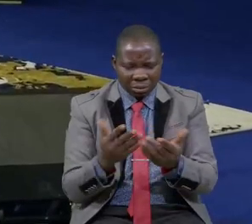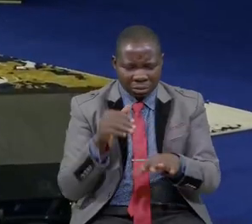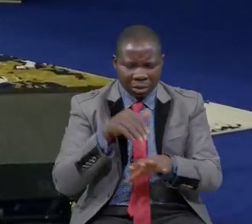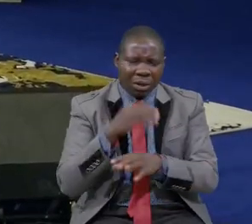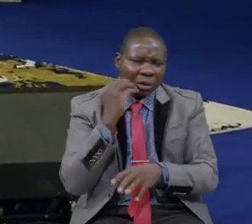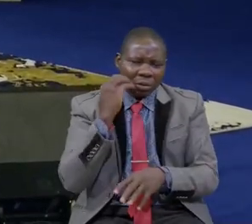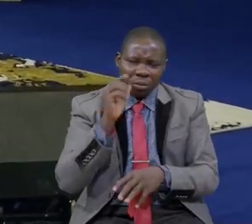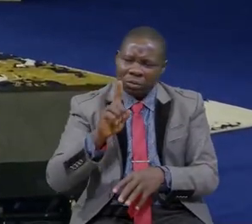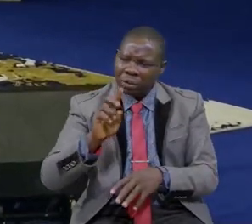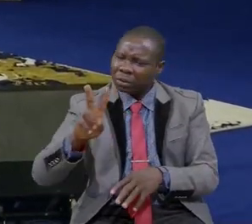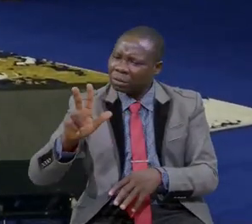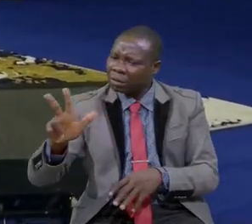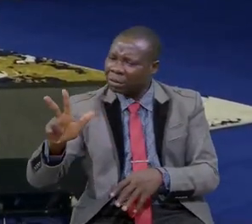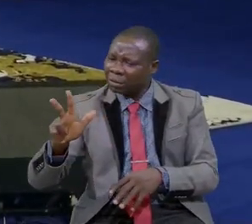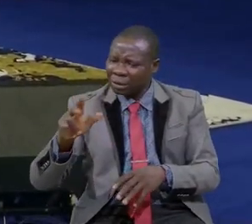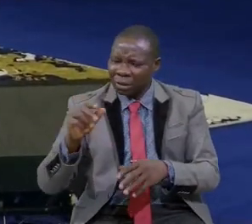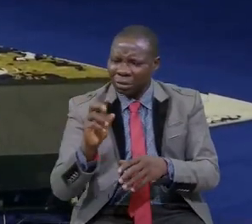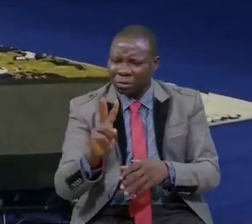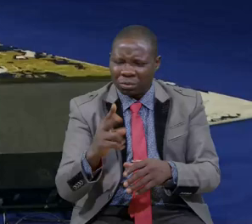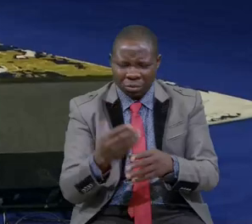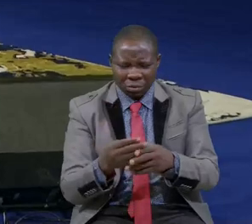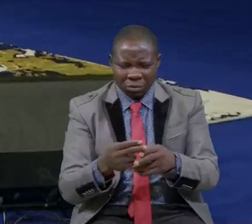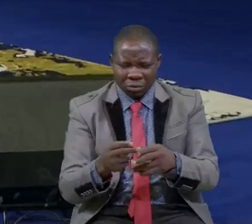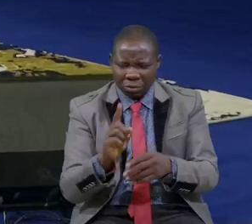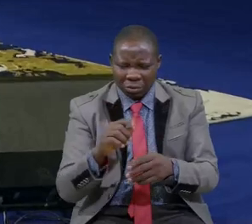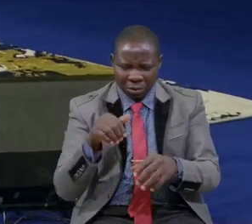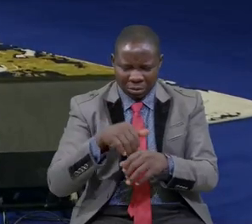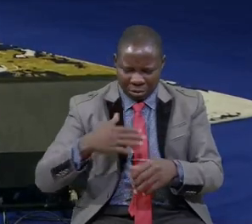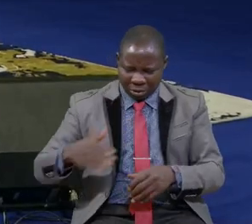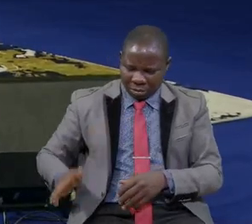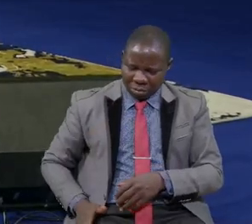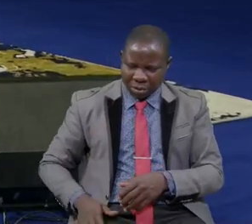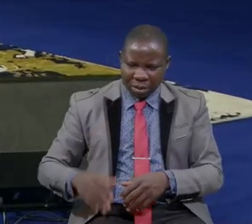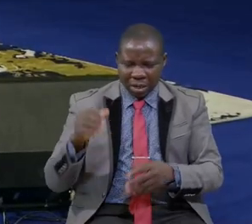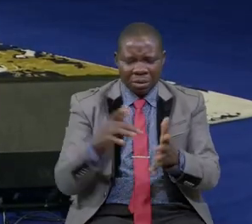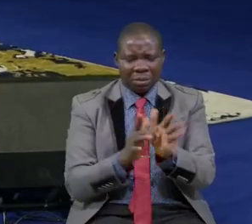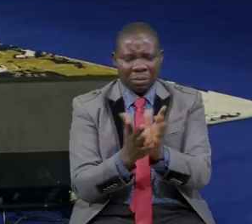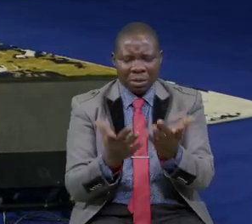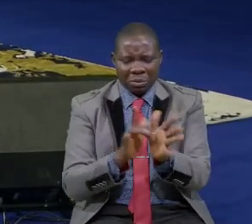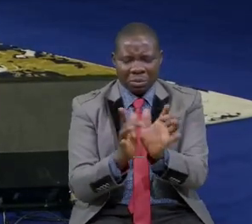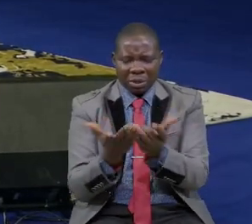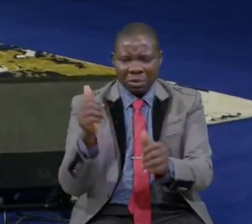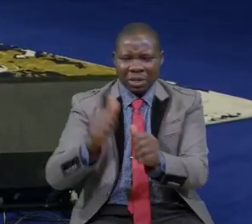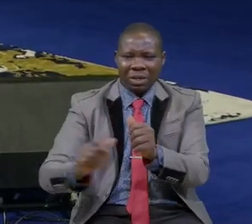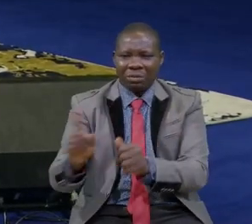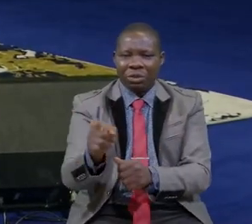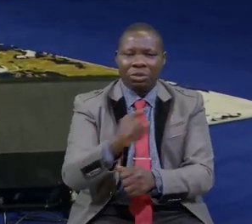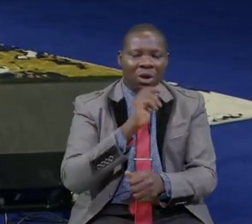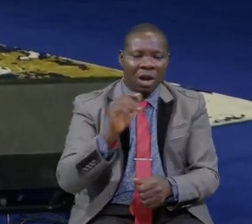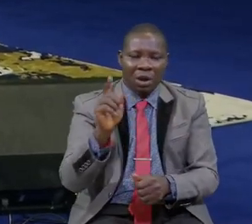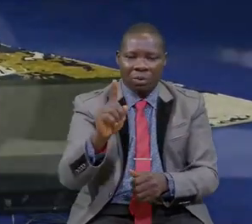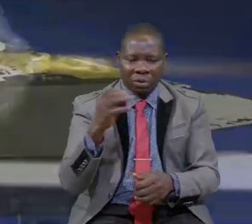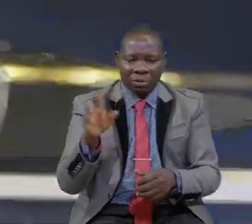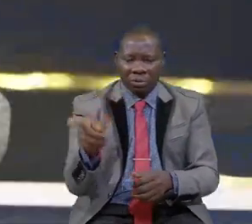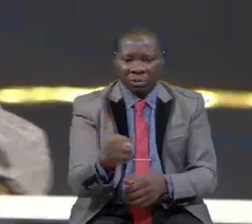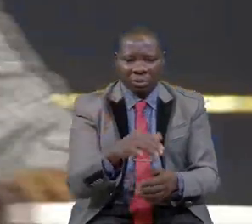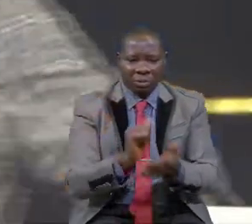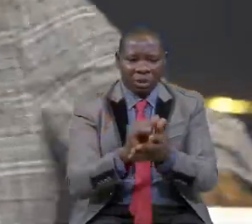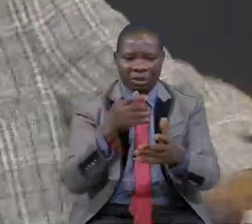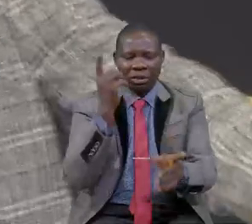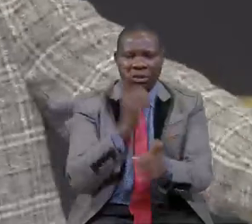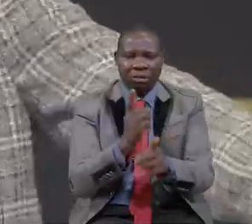one on my phone. Bible, Bibles everywhere. Ye are they which justify yourself. You know, I give money